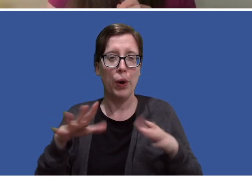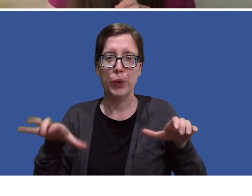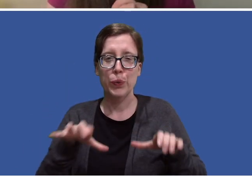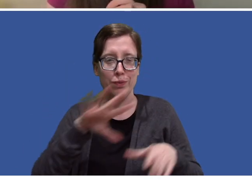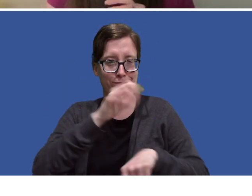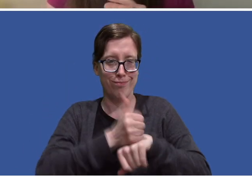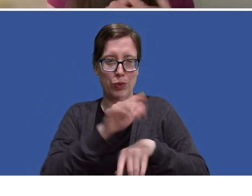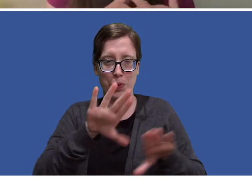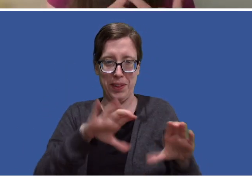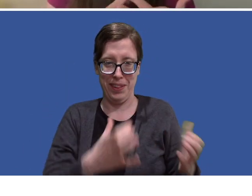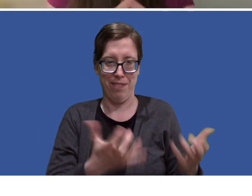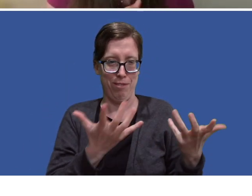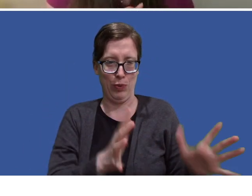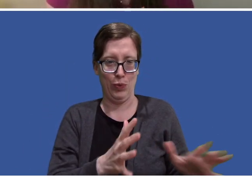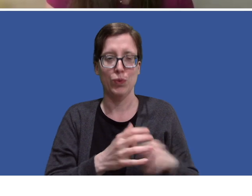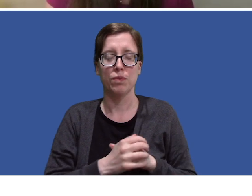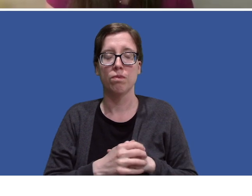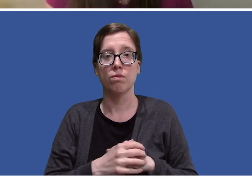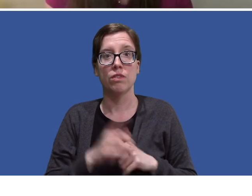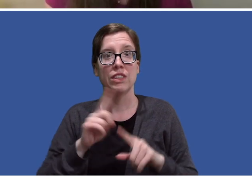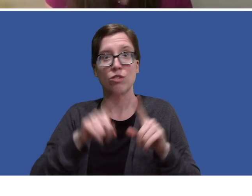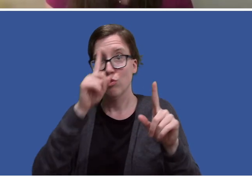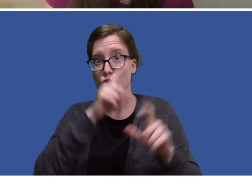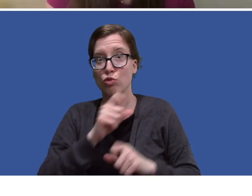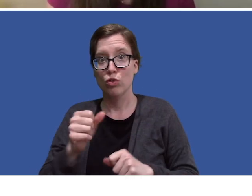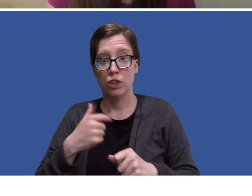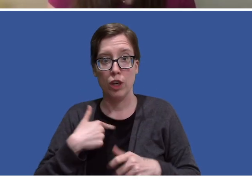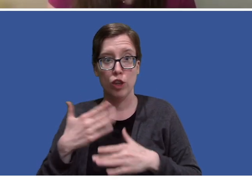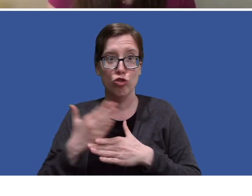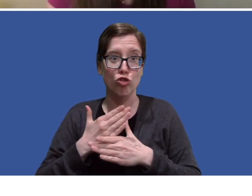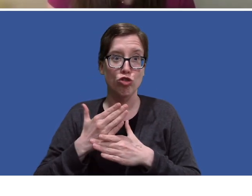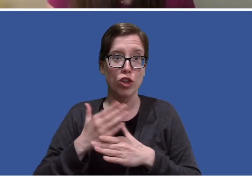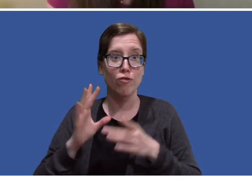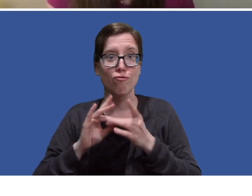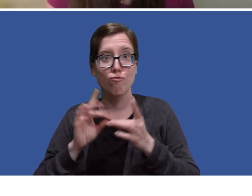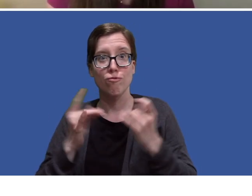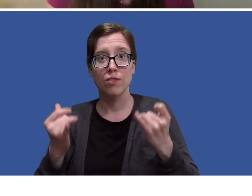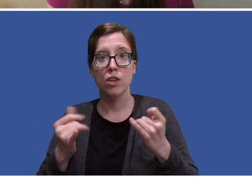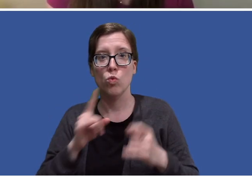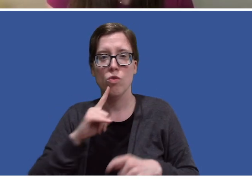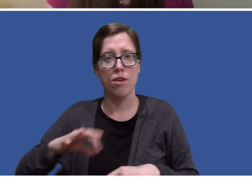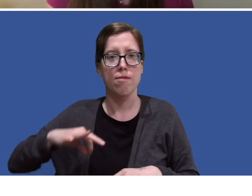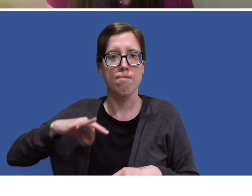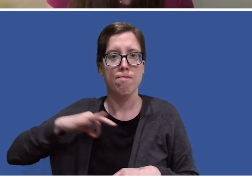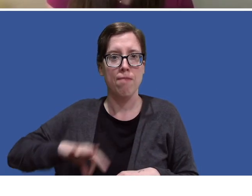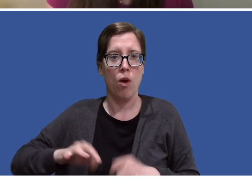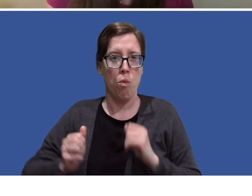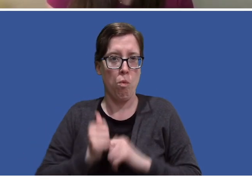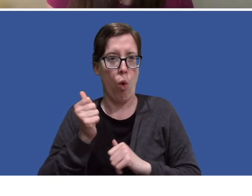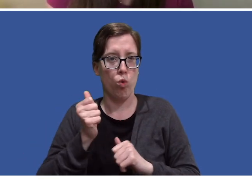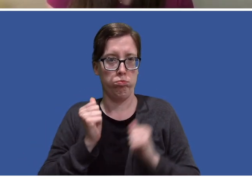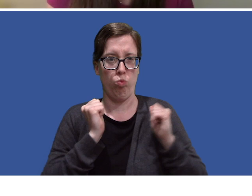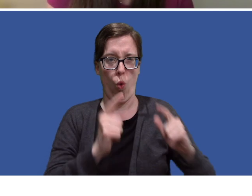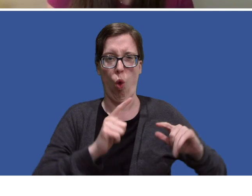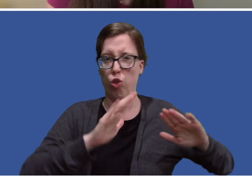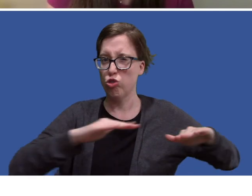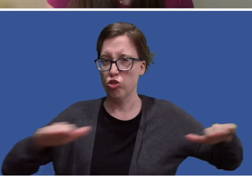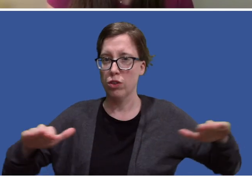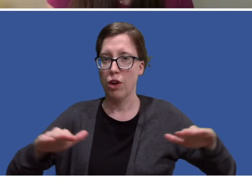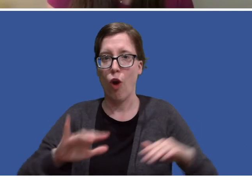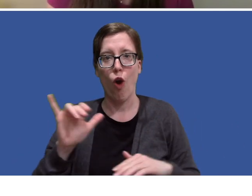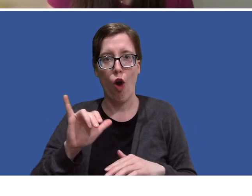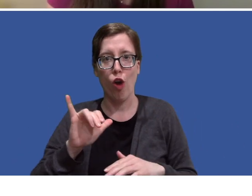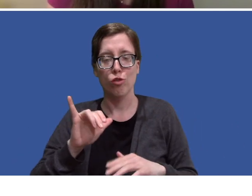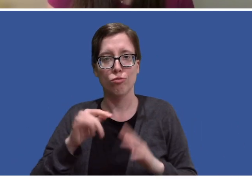that truly benefit most children, but they're also shown to be effective and often needed for kiddos with